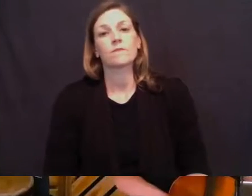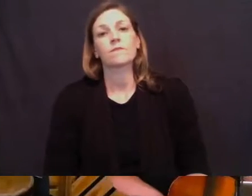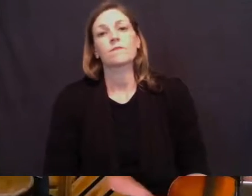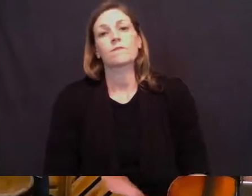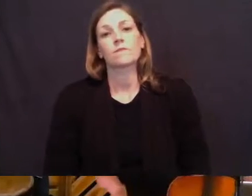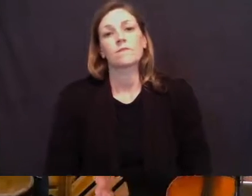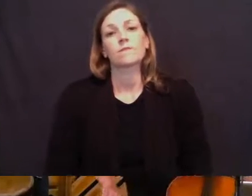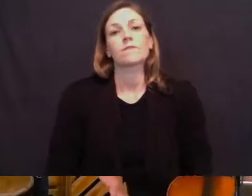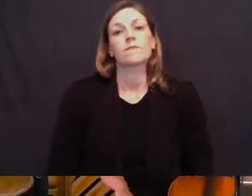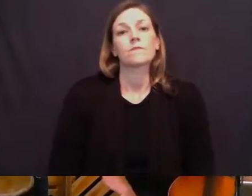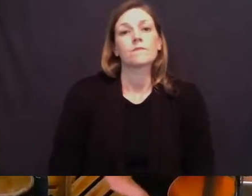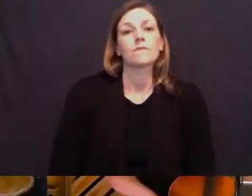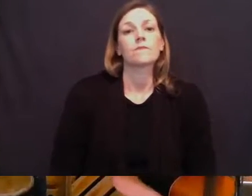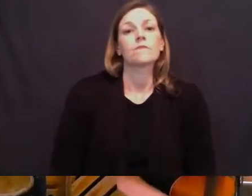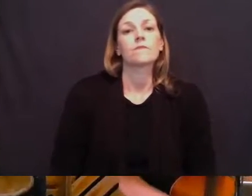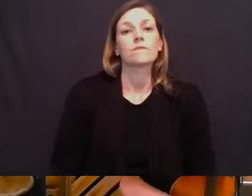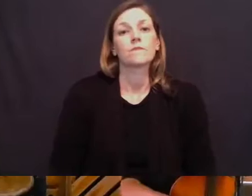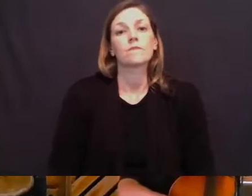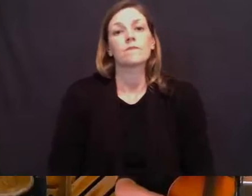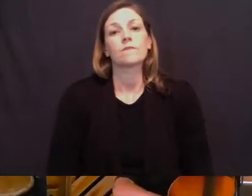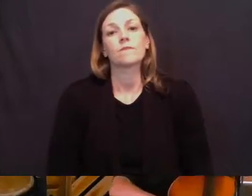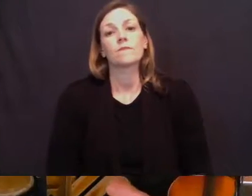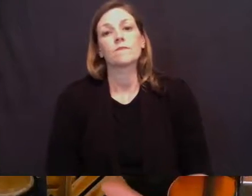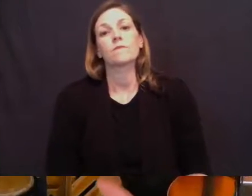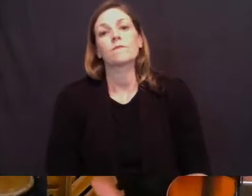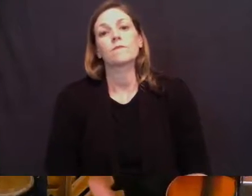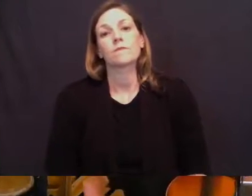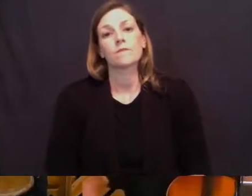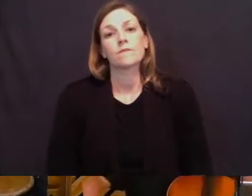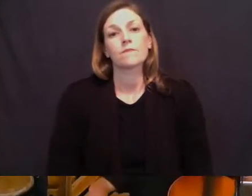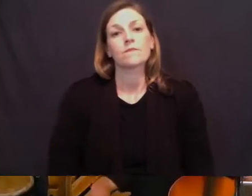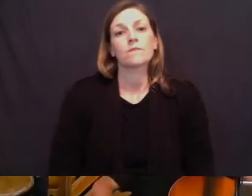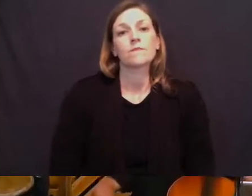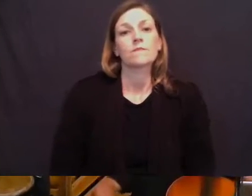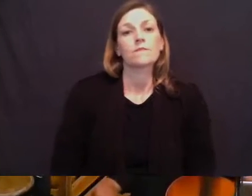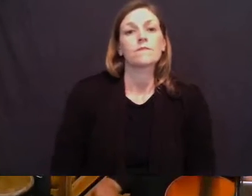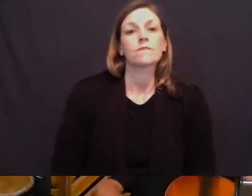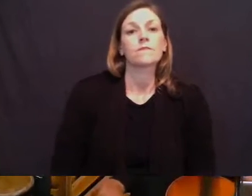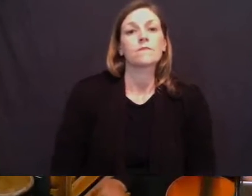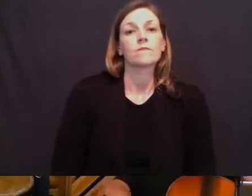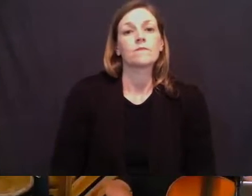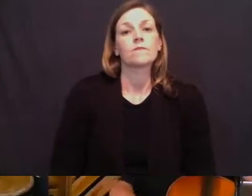Praise forever to the King of Kings.